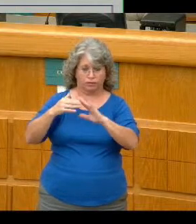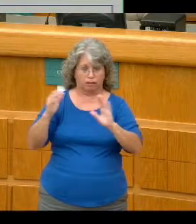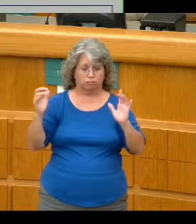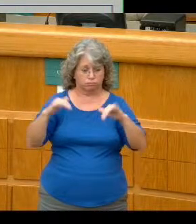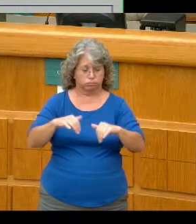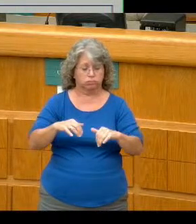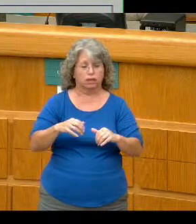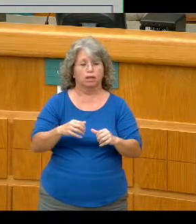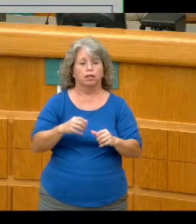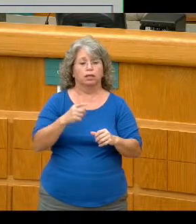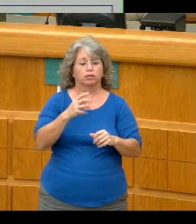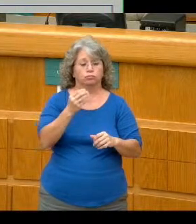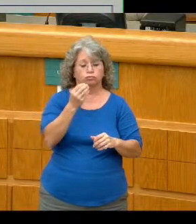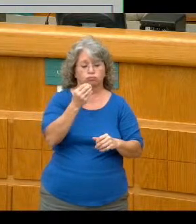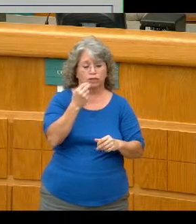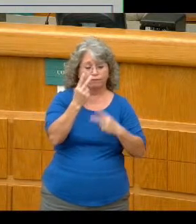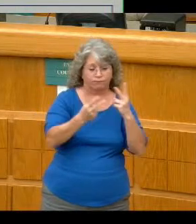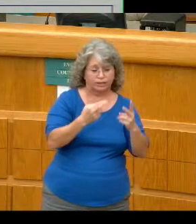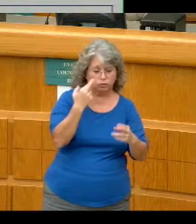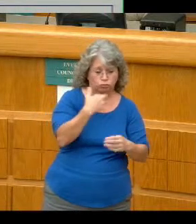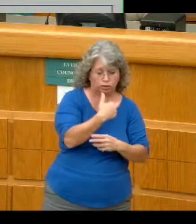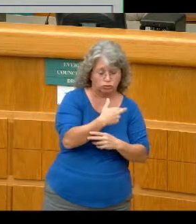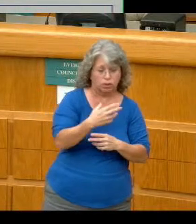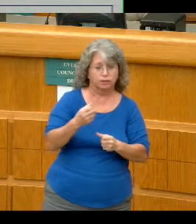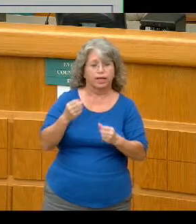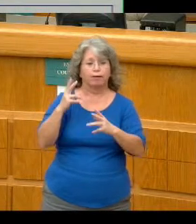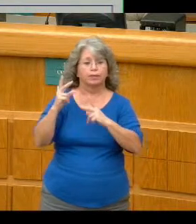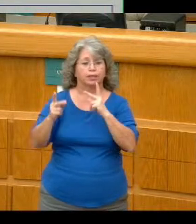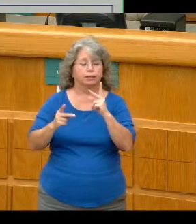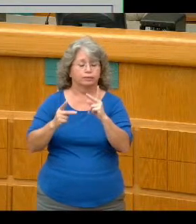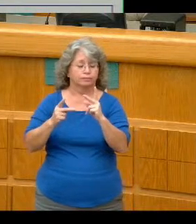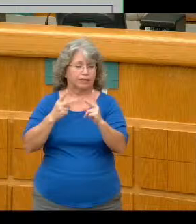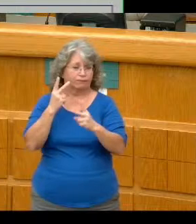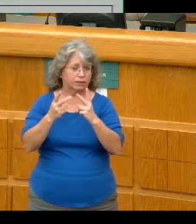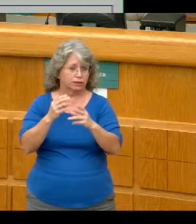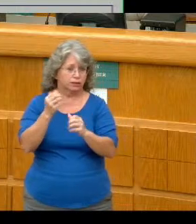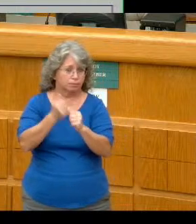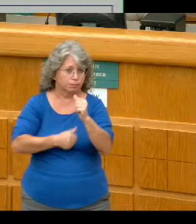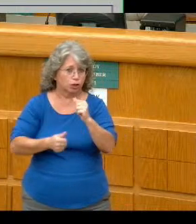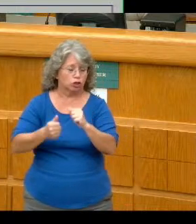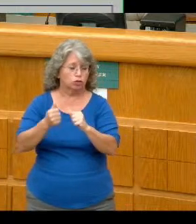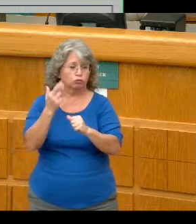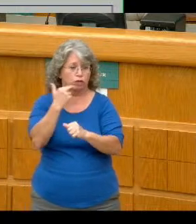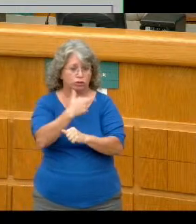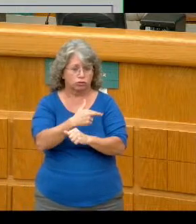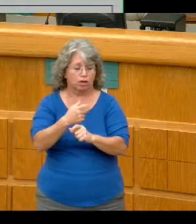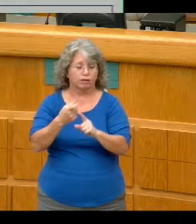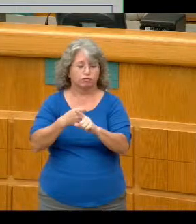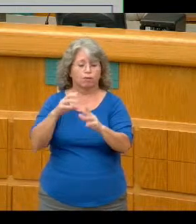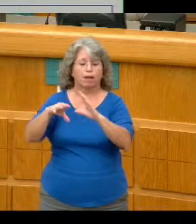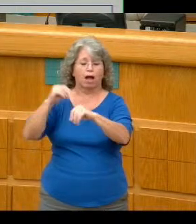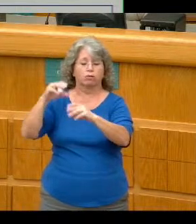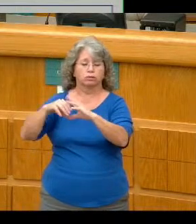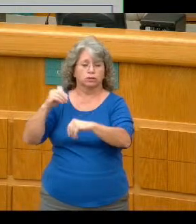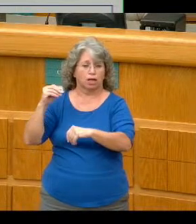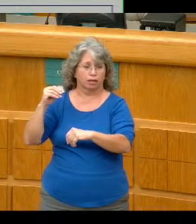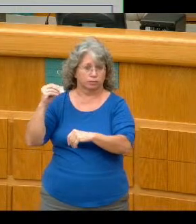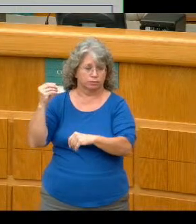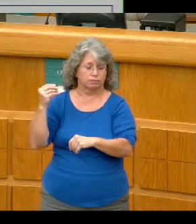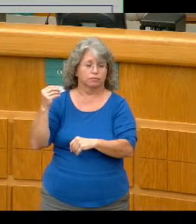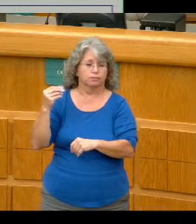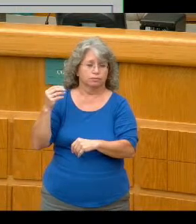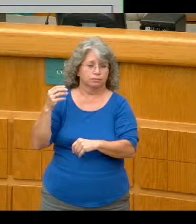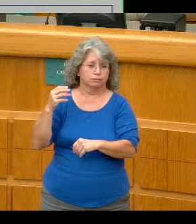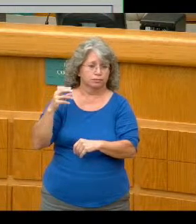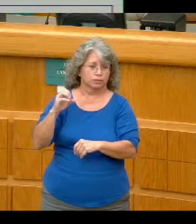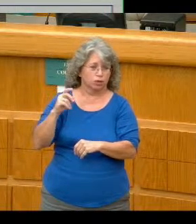then how many visits to restaurants there were on average from those people that are coming in from outside the coastal bend. There's a very slight increase this